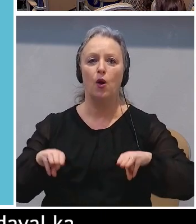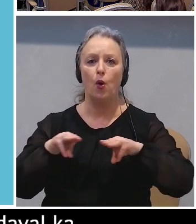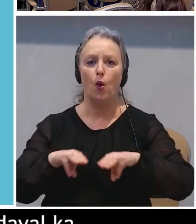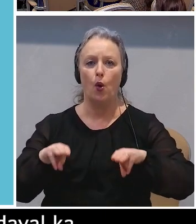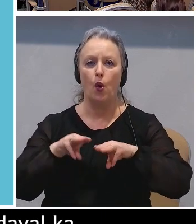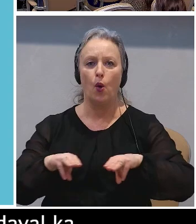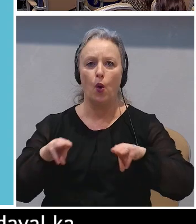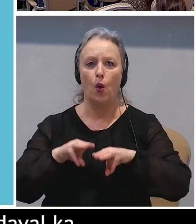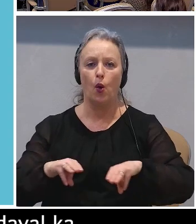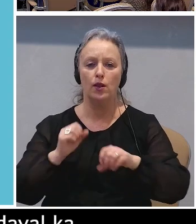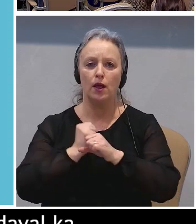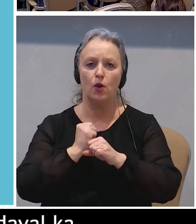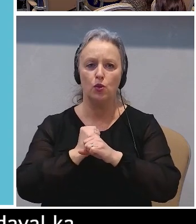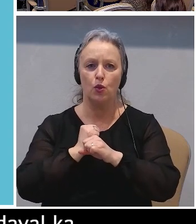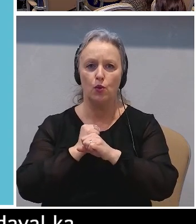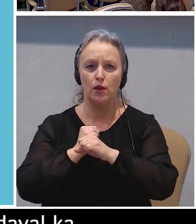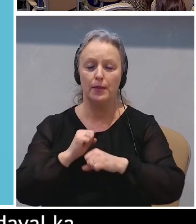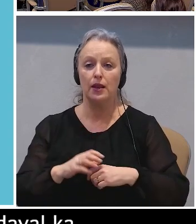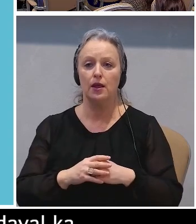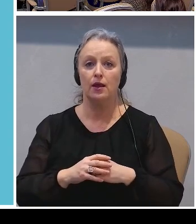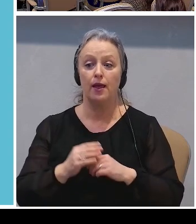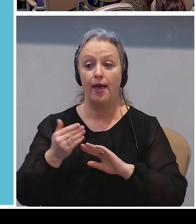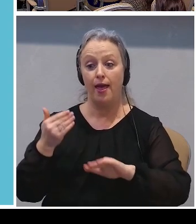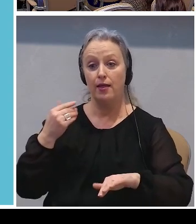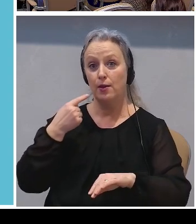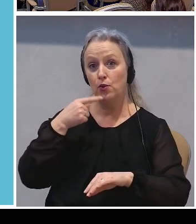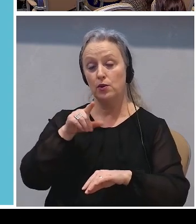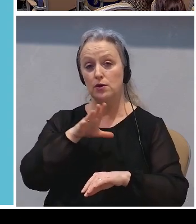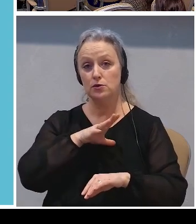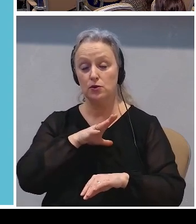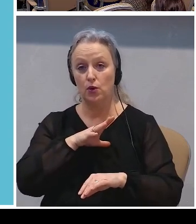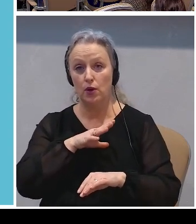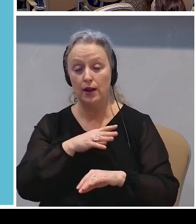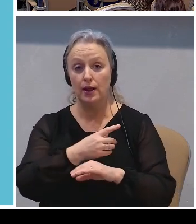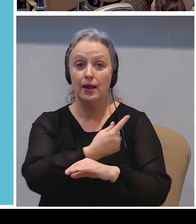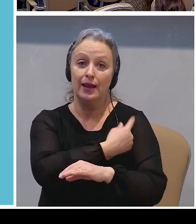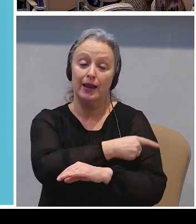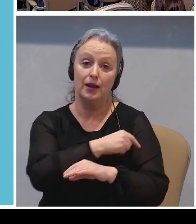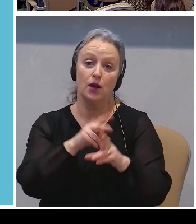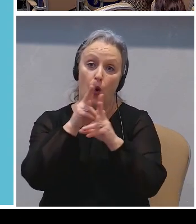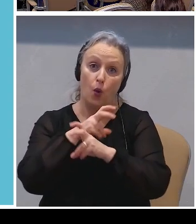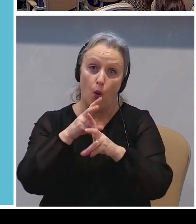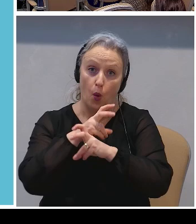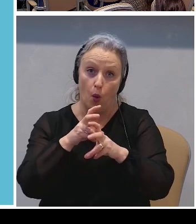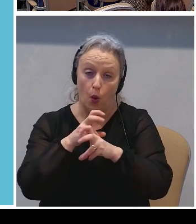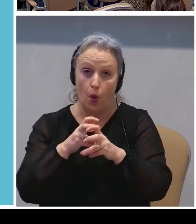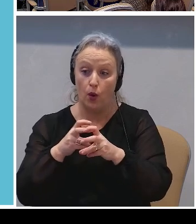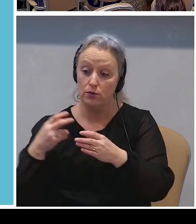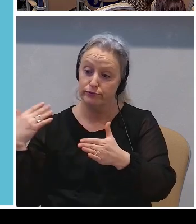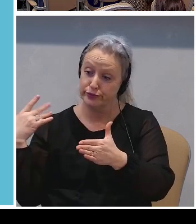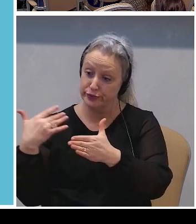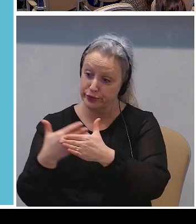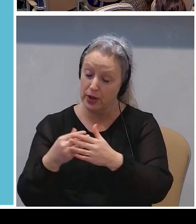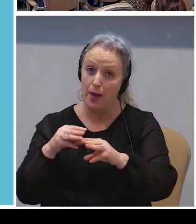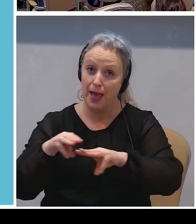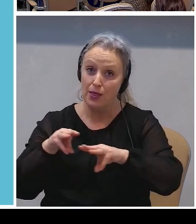to the rare disease population. So the Commission also in the past have funded 3 projects, the ones that are listed on the left,